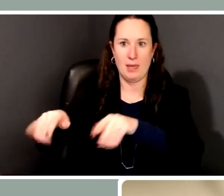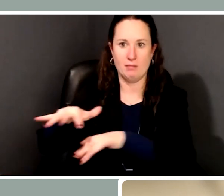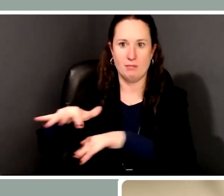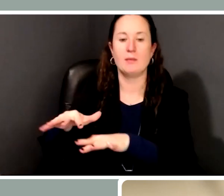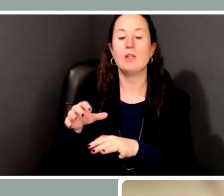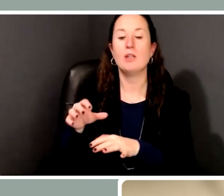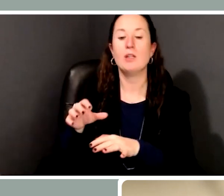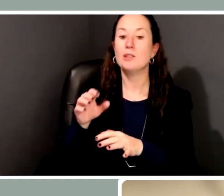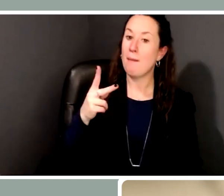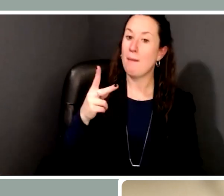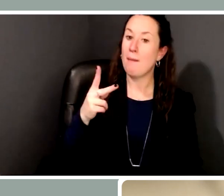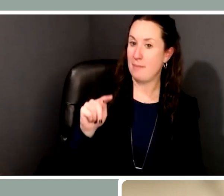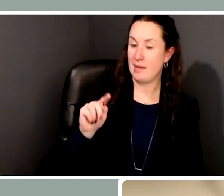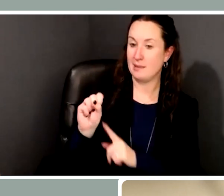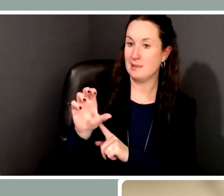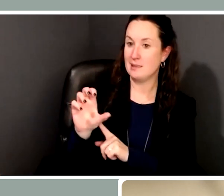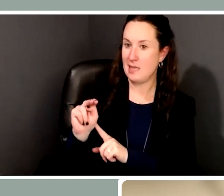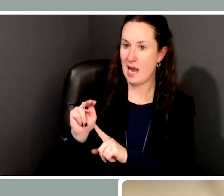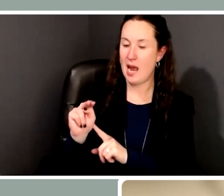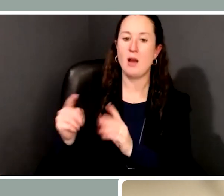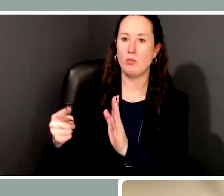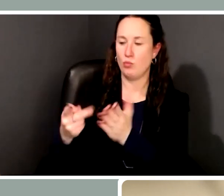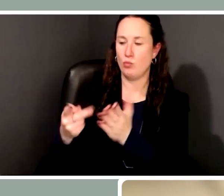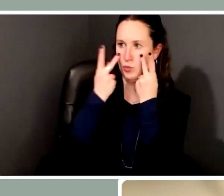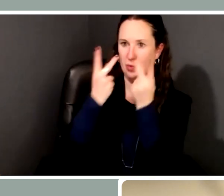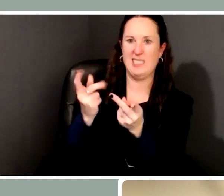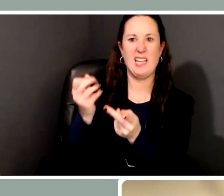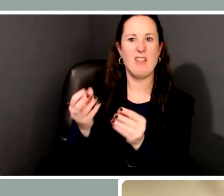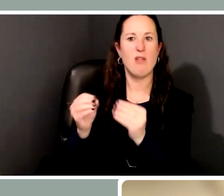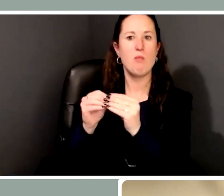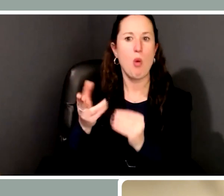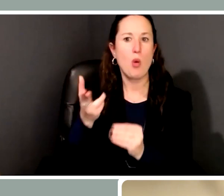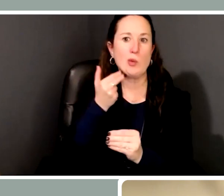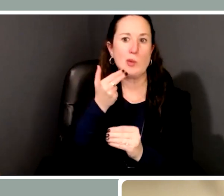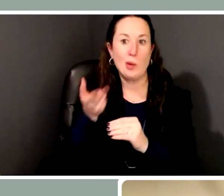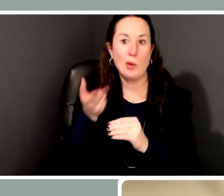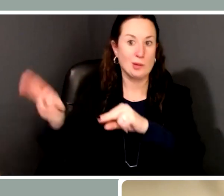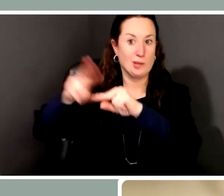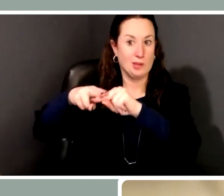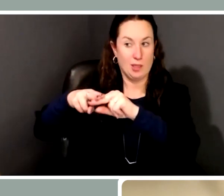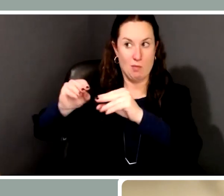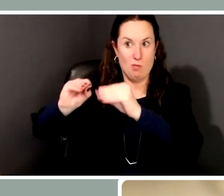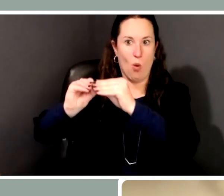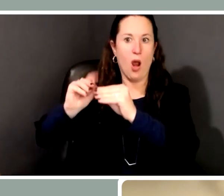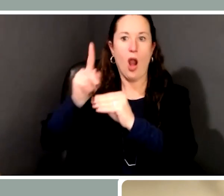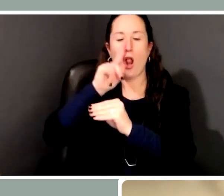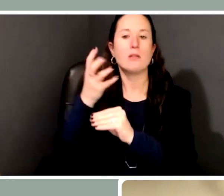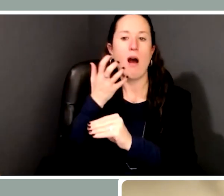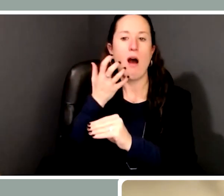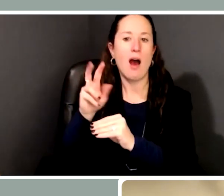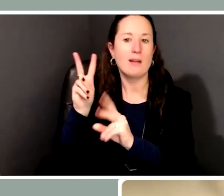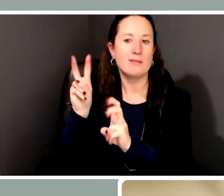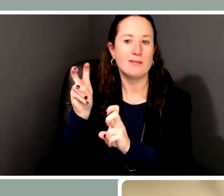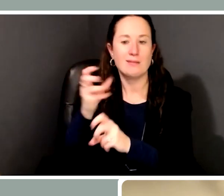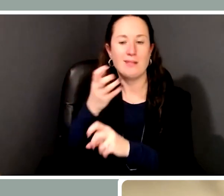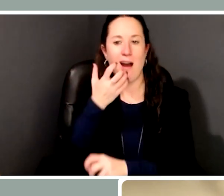If there's an area that has more glucose uptake, it will be hot on PET scan, but it's not a crisp, clear picture.